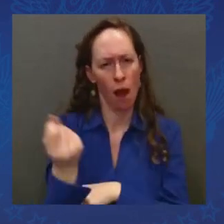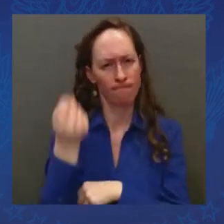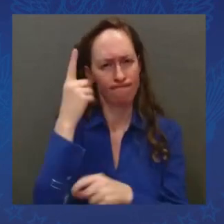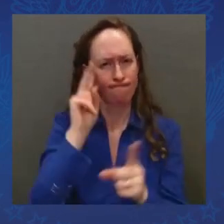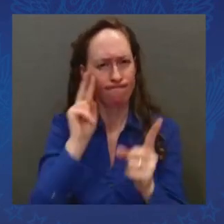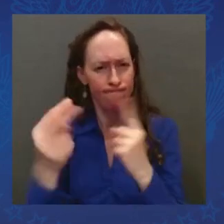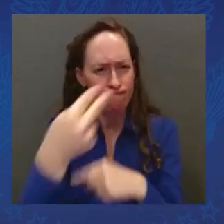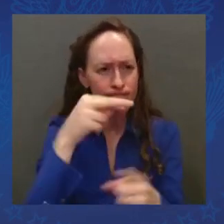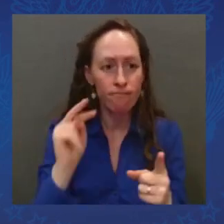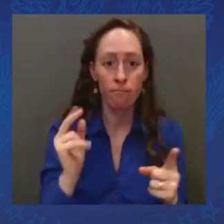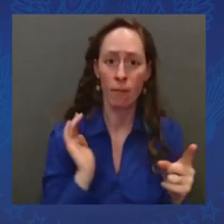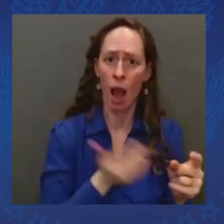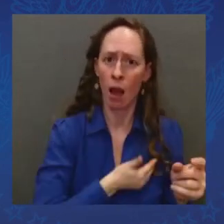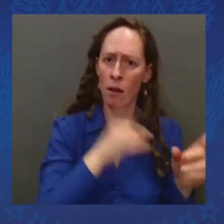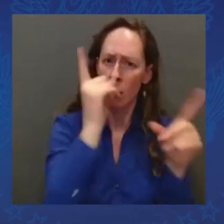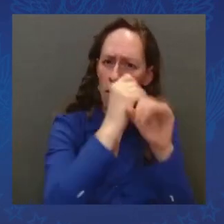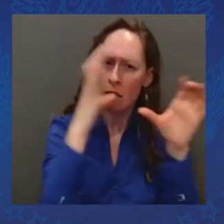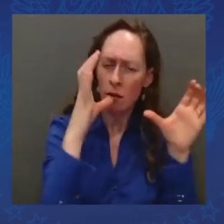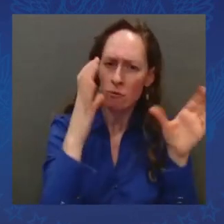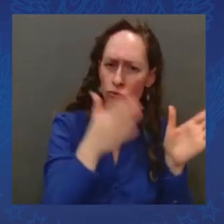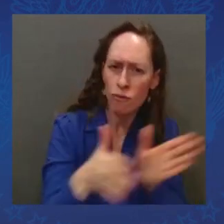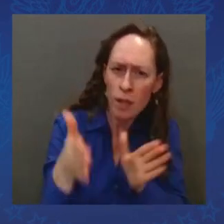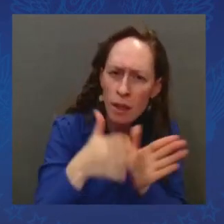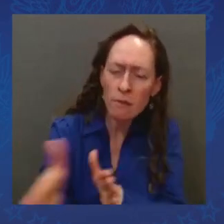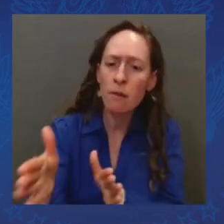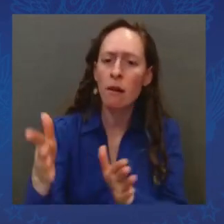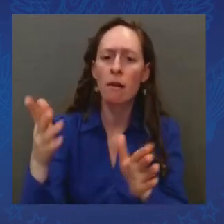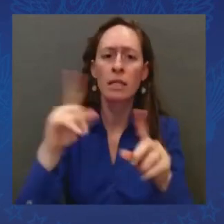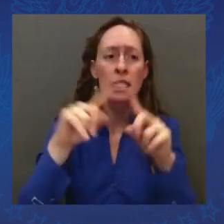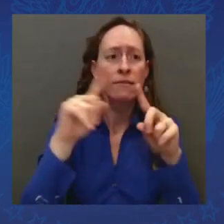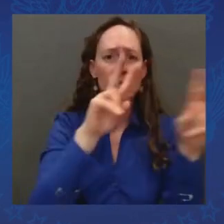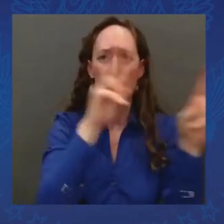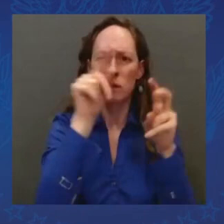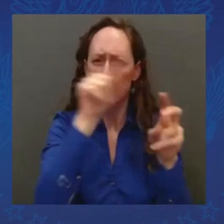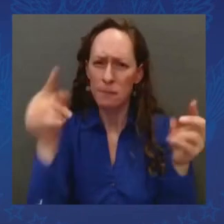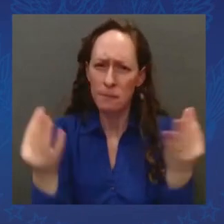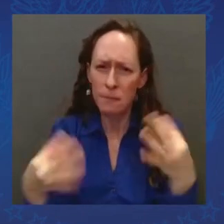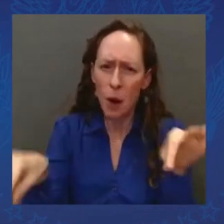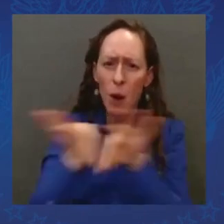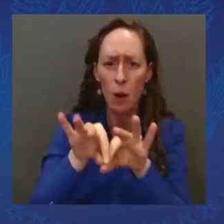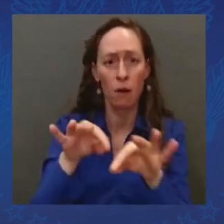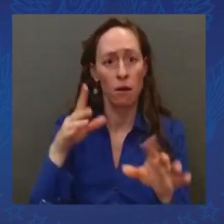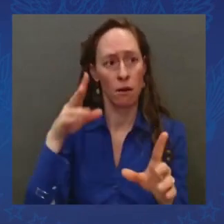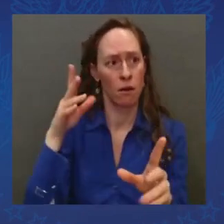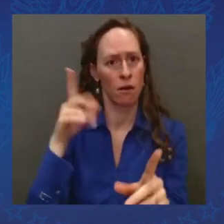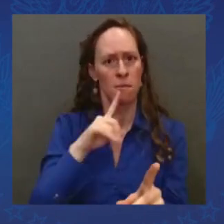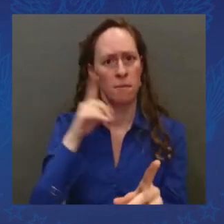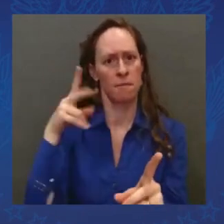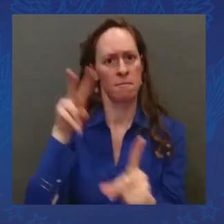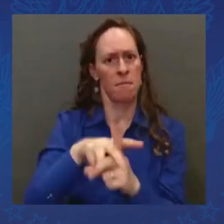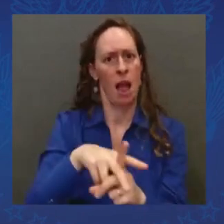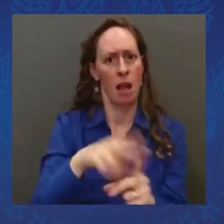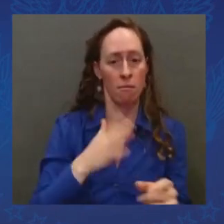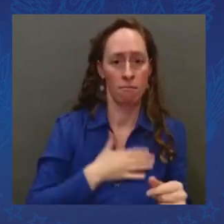direction of China-US relations and on major issues affecting world peace and development.